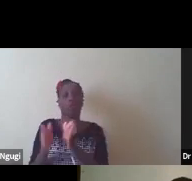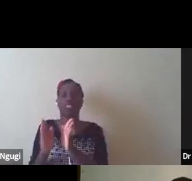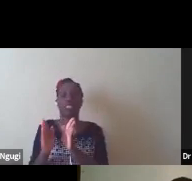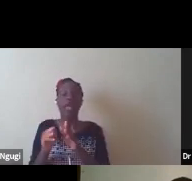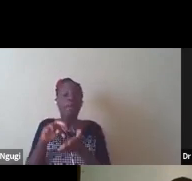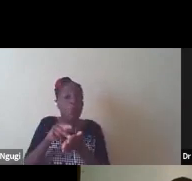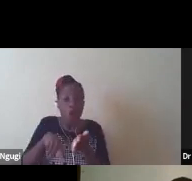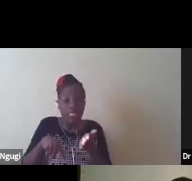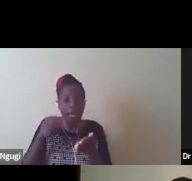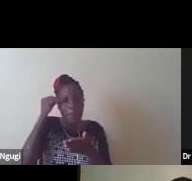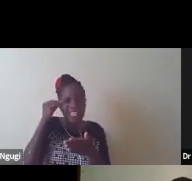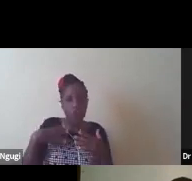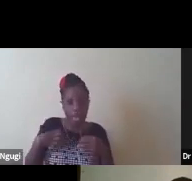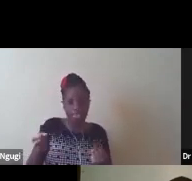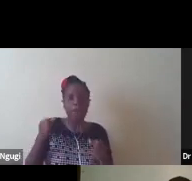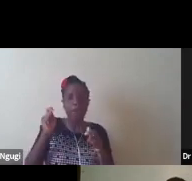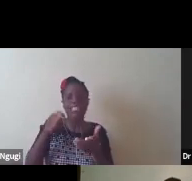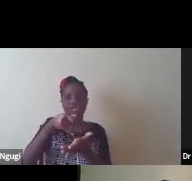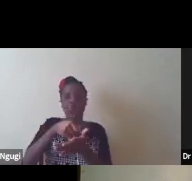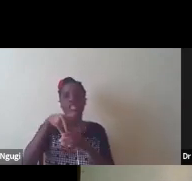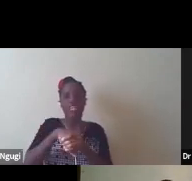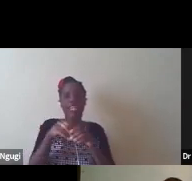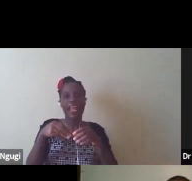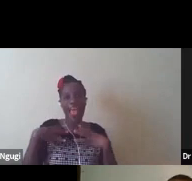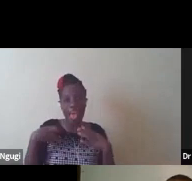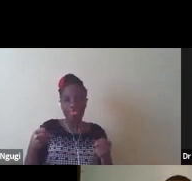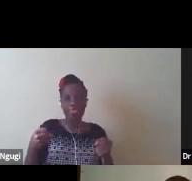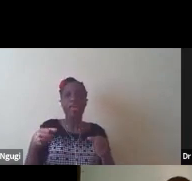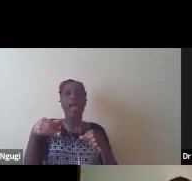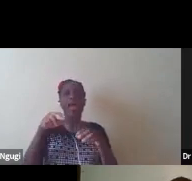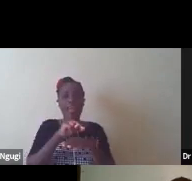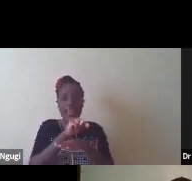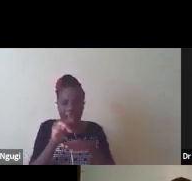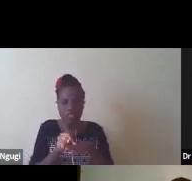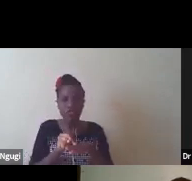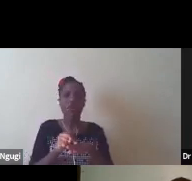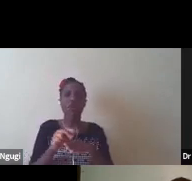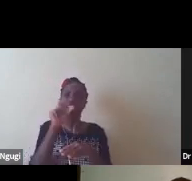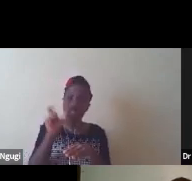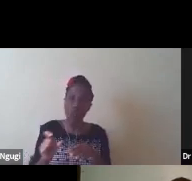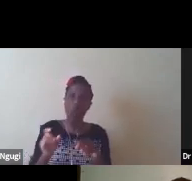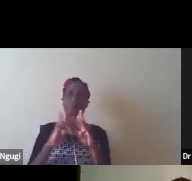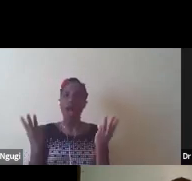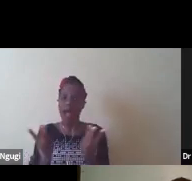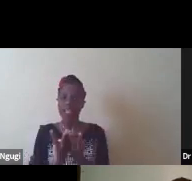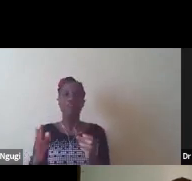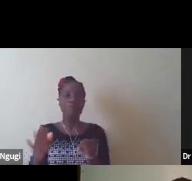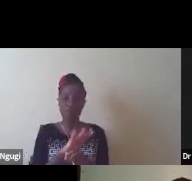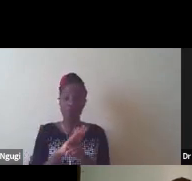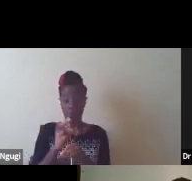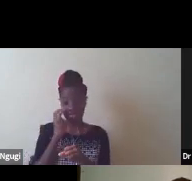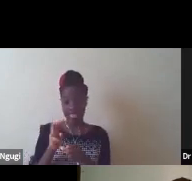WHO, country, headquarters level, country level, everybody recognizes that we have neglected